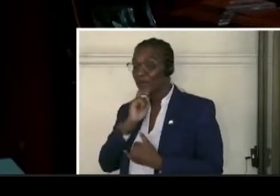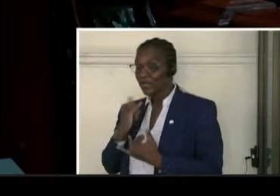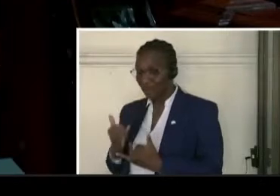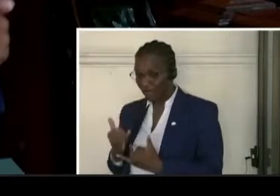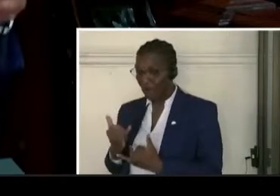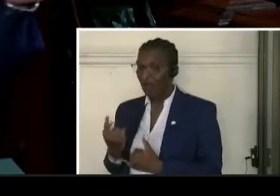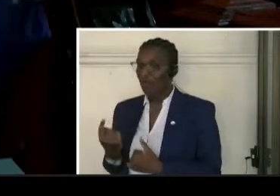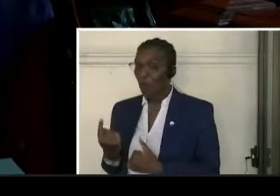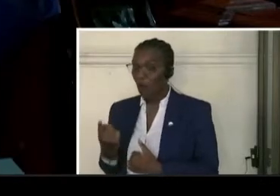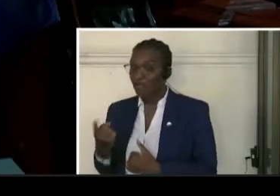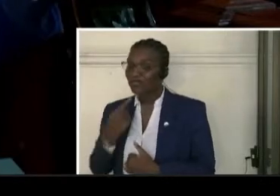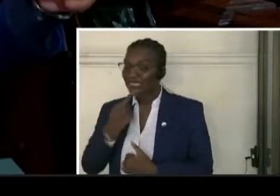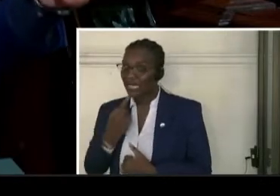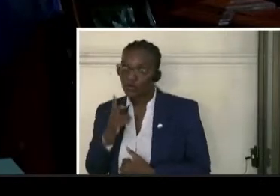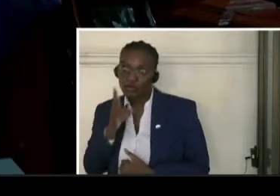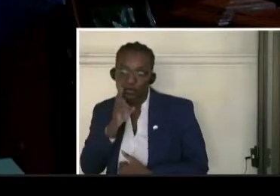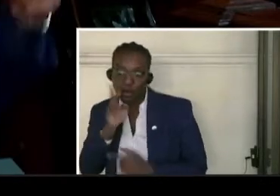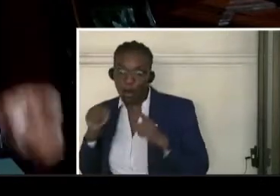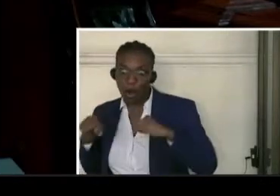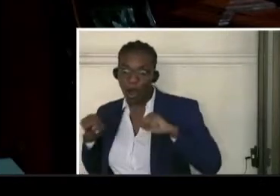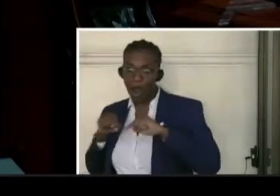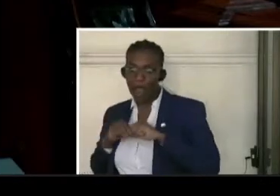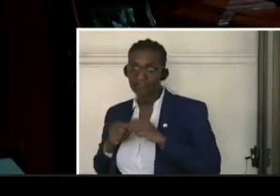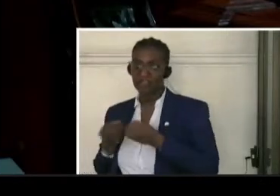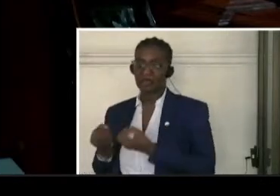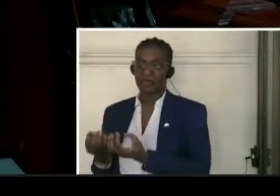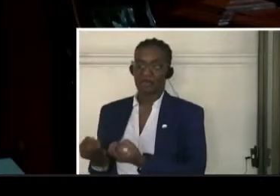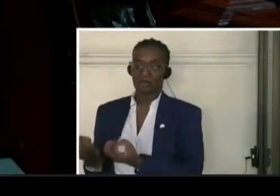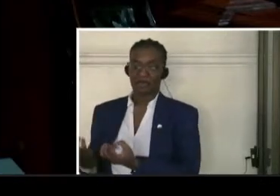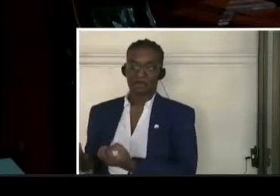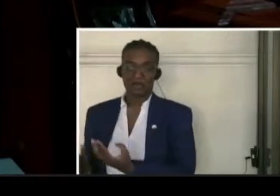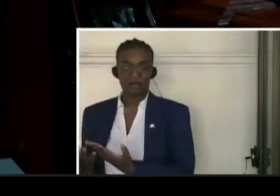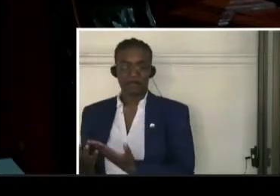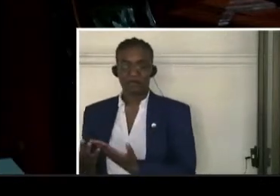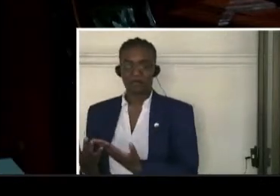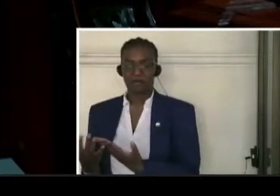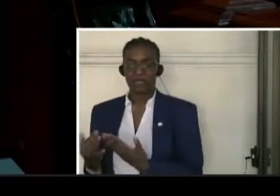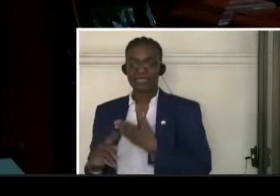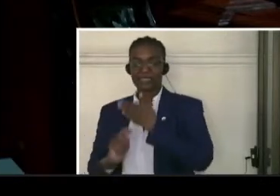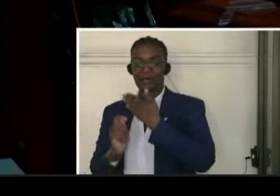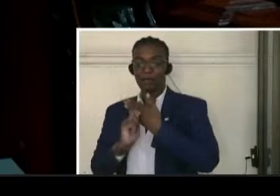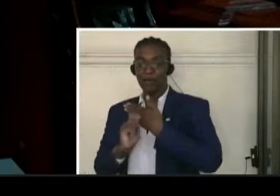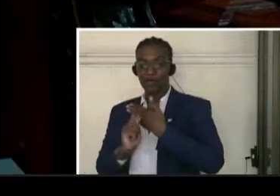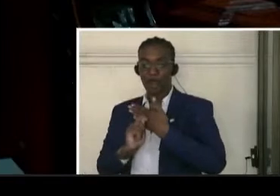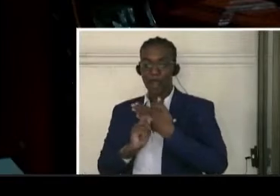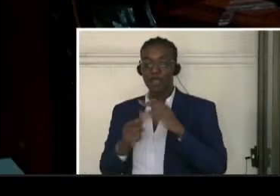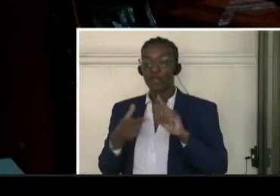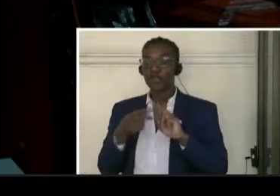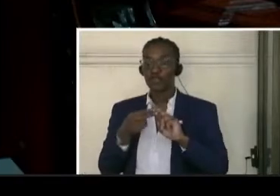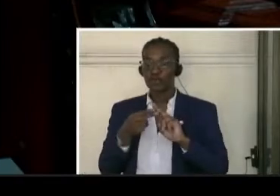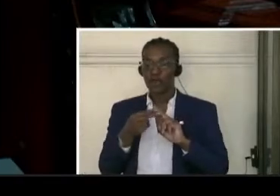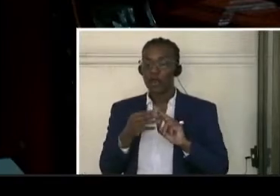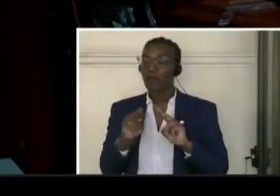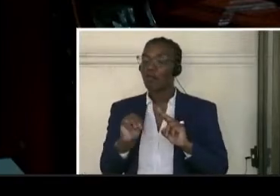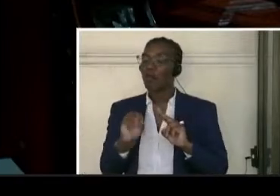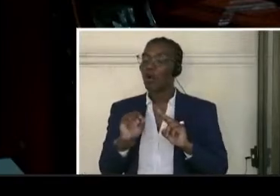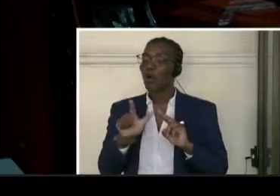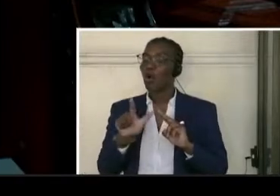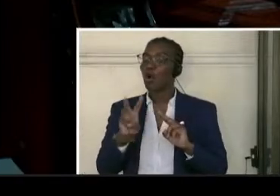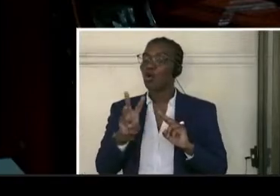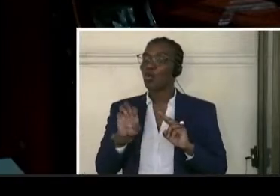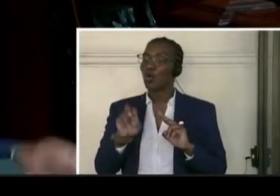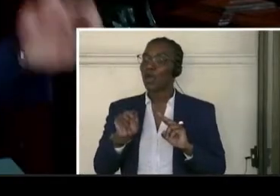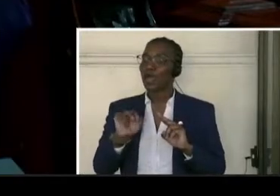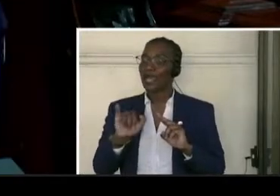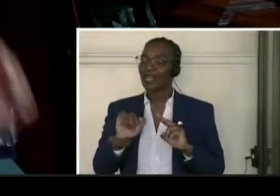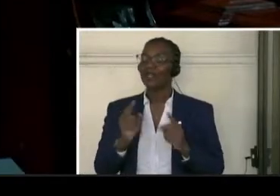even the one that you say you saw us handing over a temporary unit in Molweni, it's not only in Molweni. We